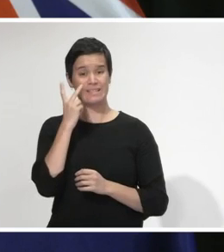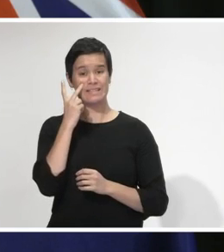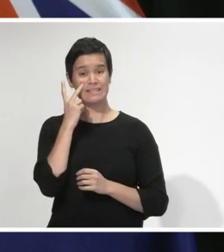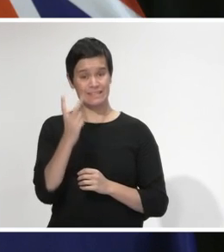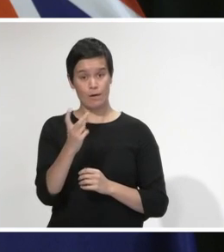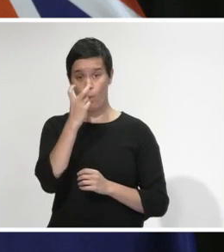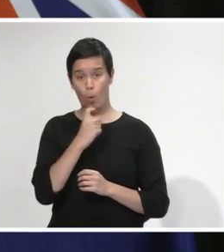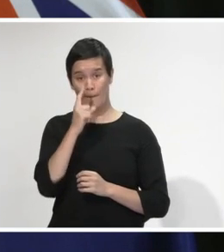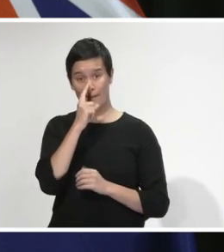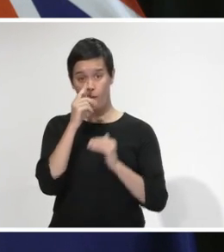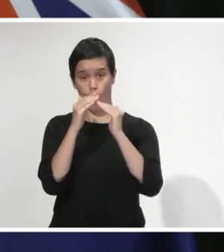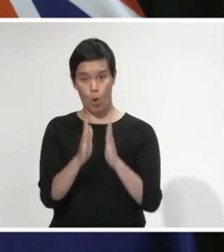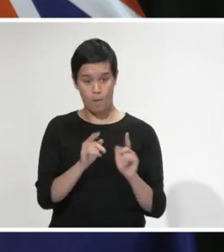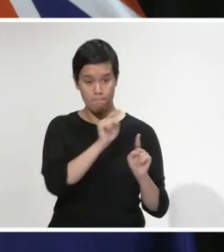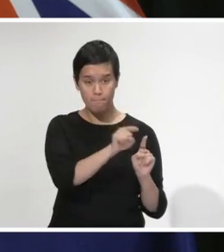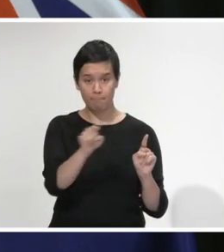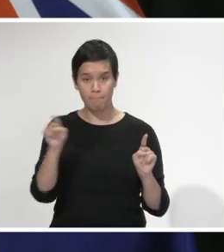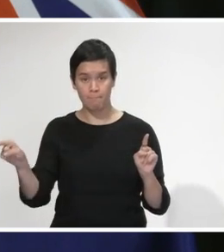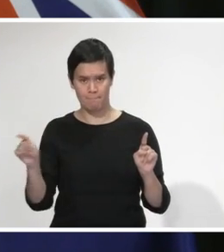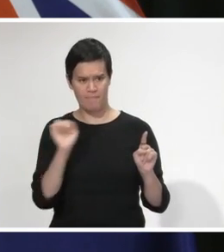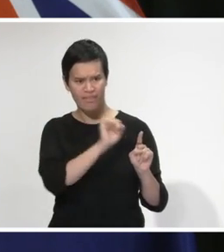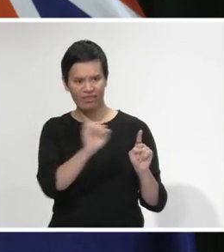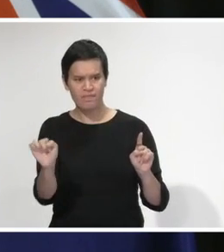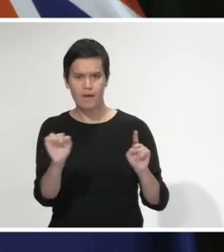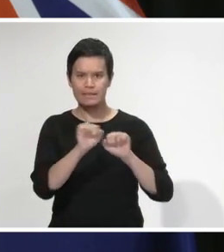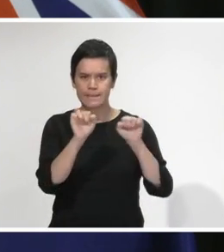that sector, and the fact that we have had